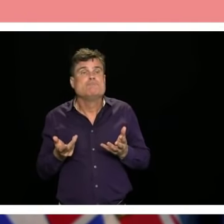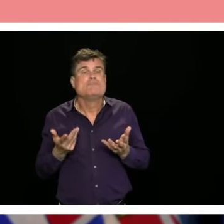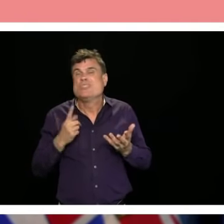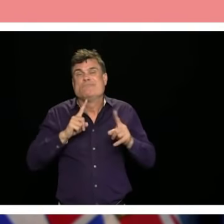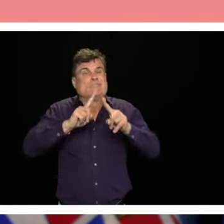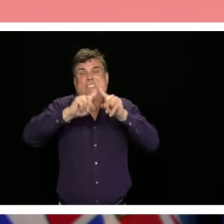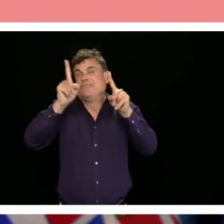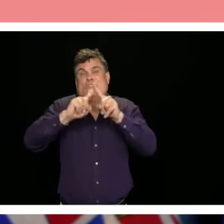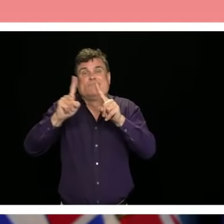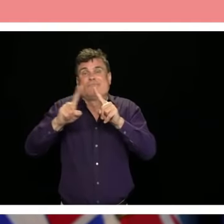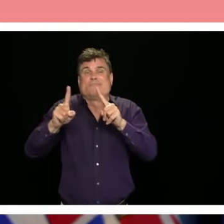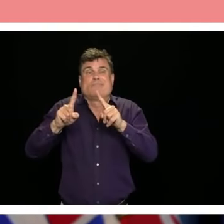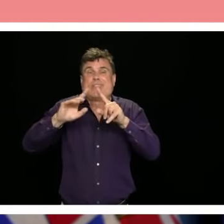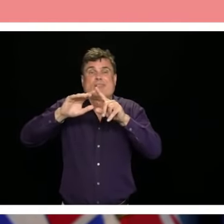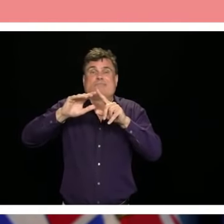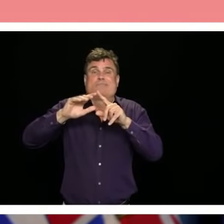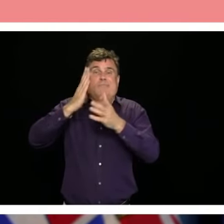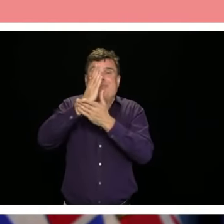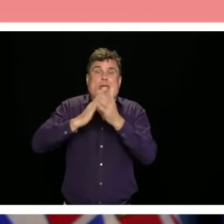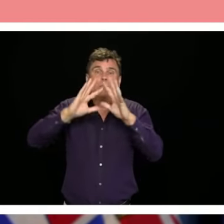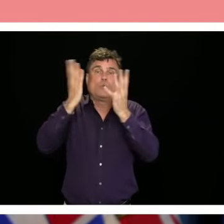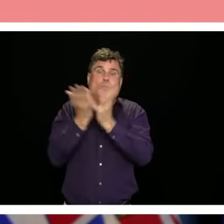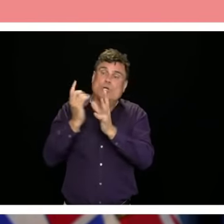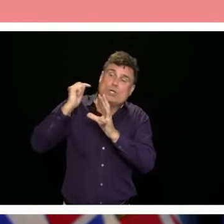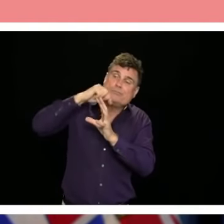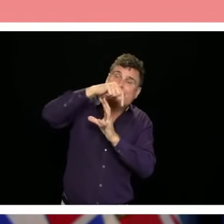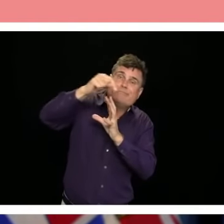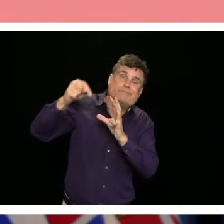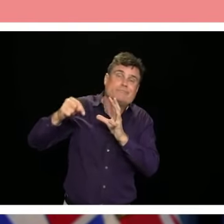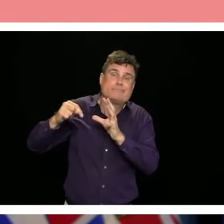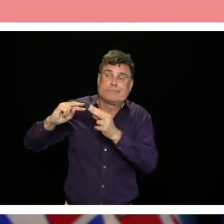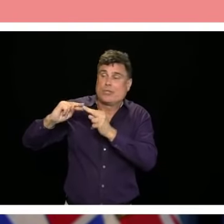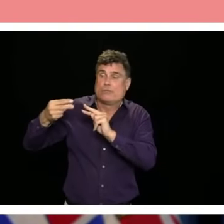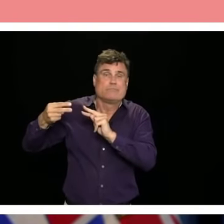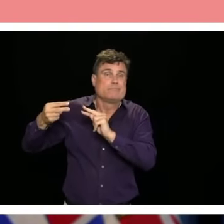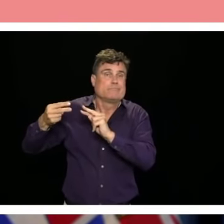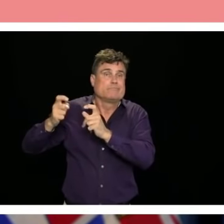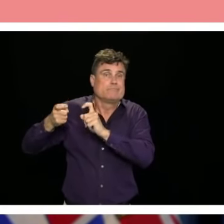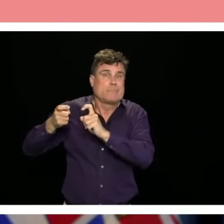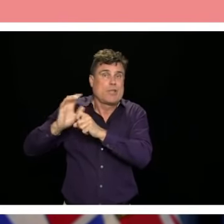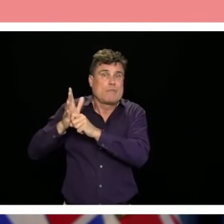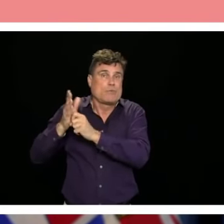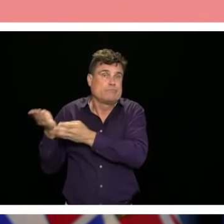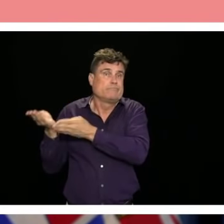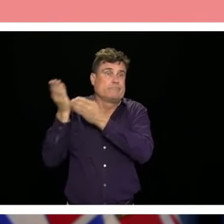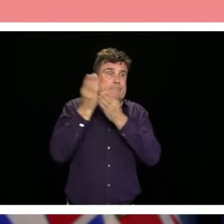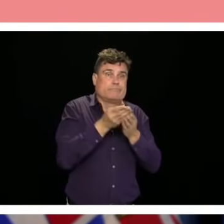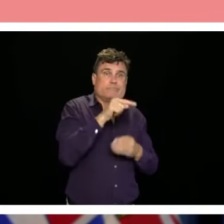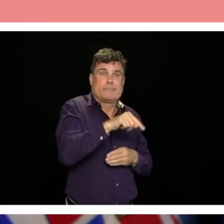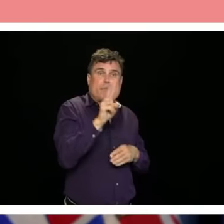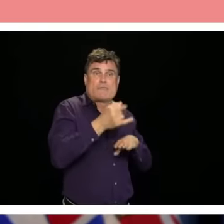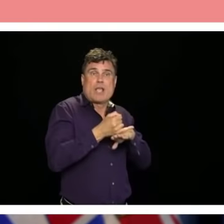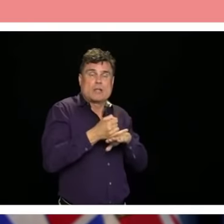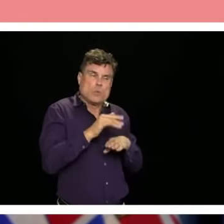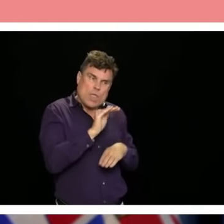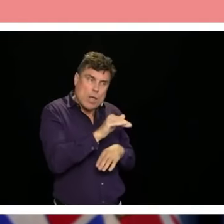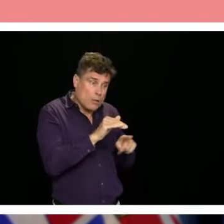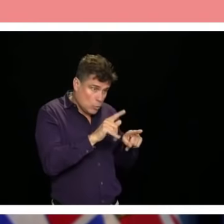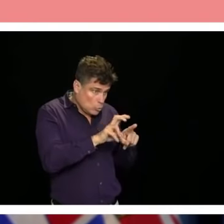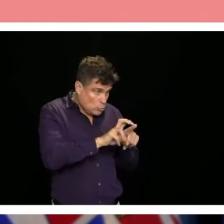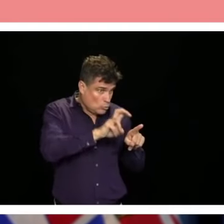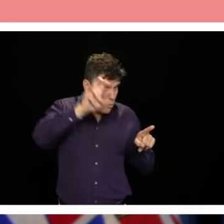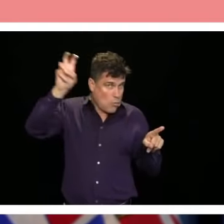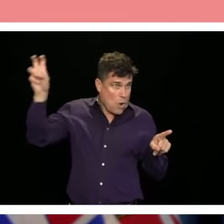Vancouver Island cases are kind of gray, and that's a whole box of others. So it does mean people have returned